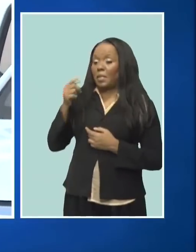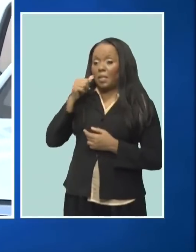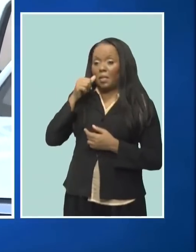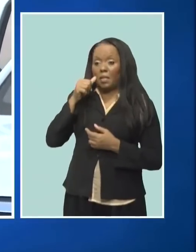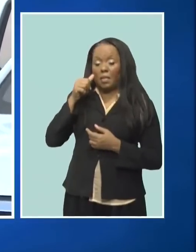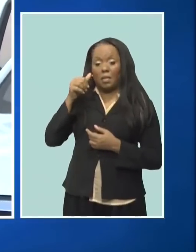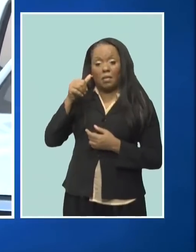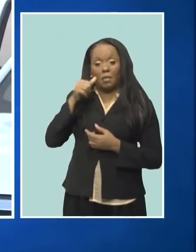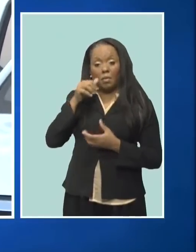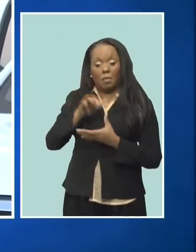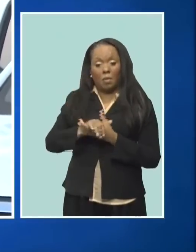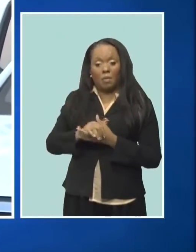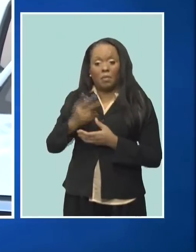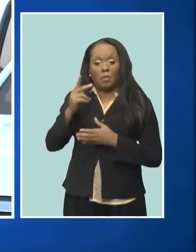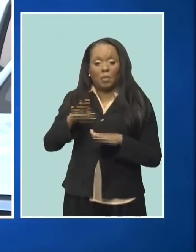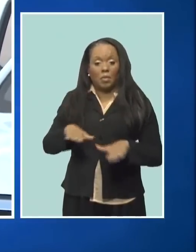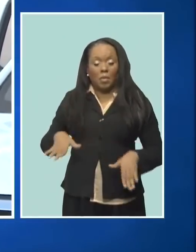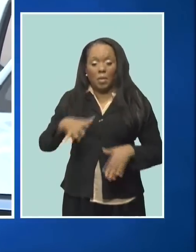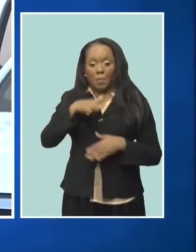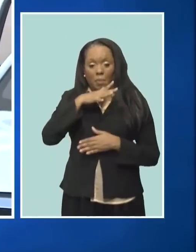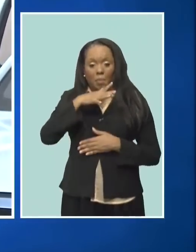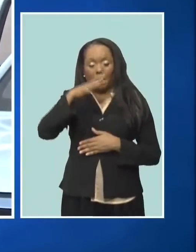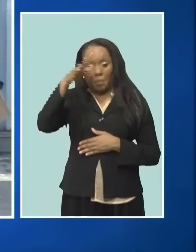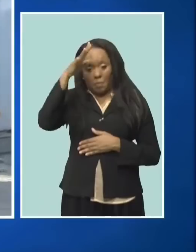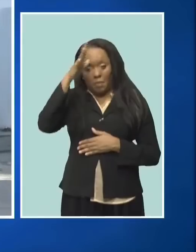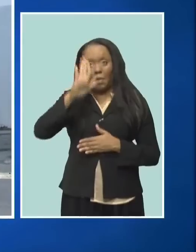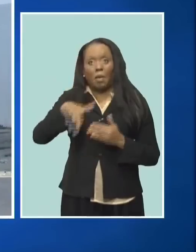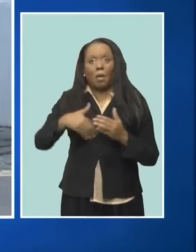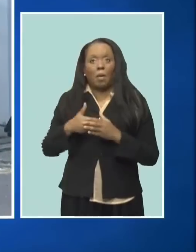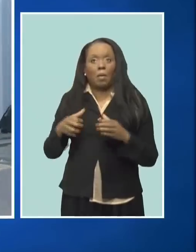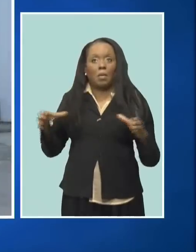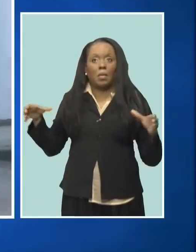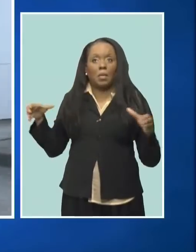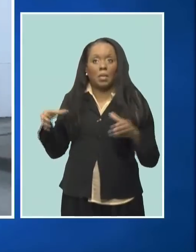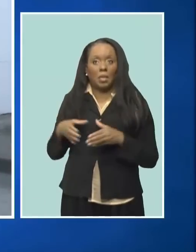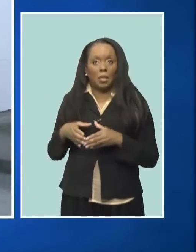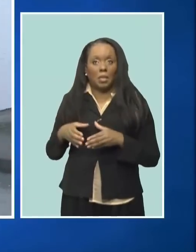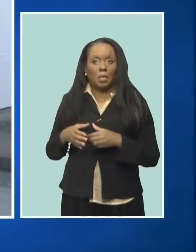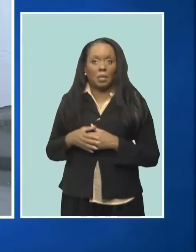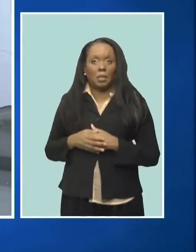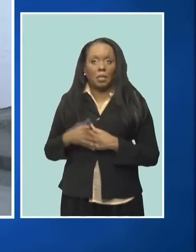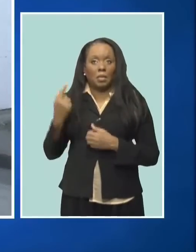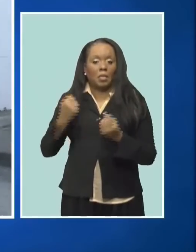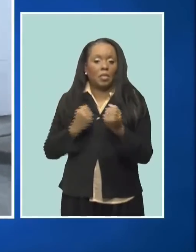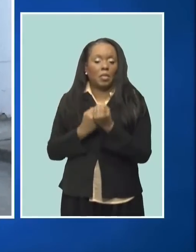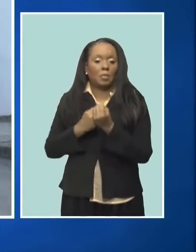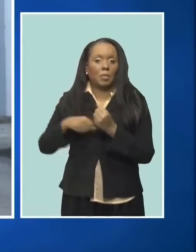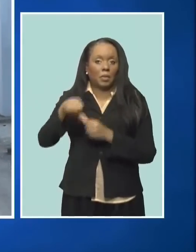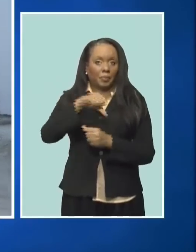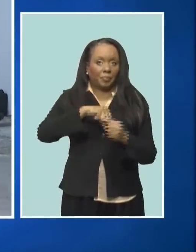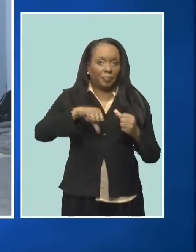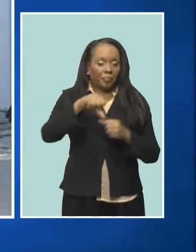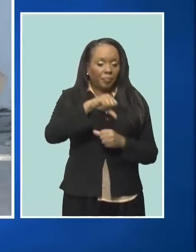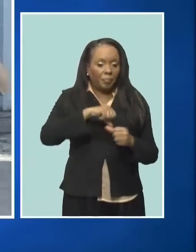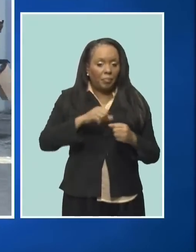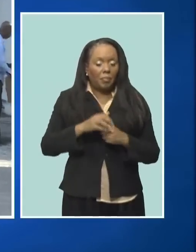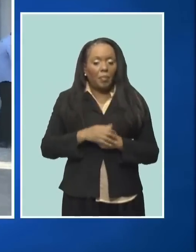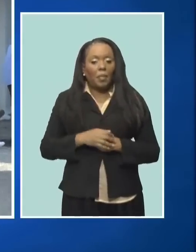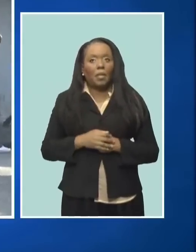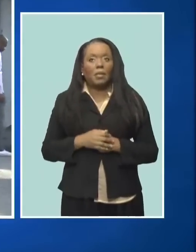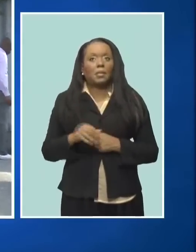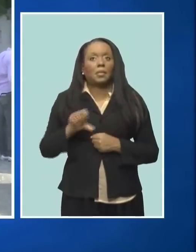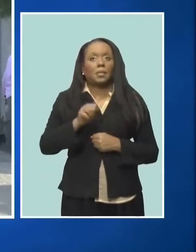two children, his mother, his father. They're all together to support each other. And we have several